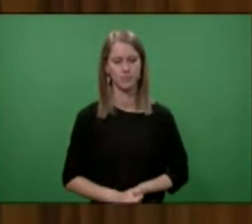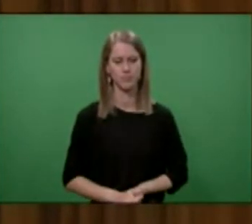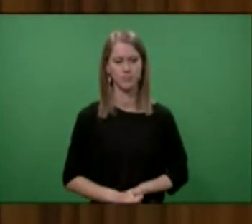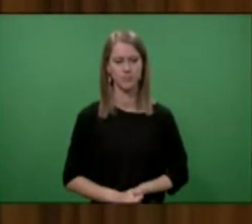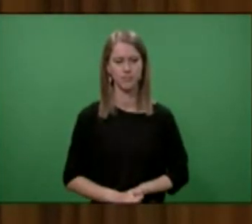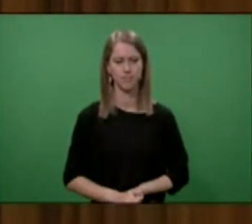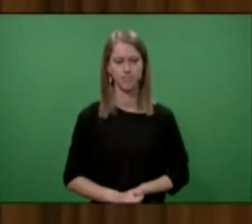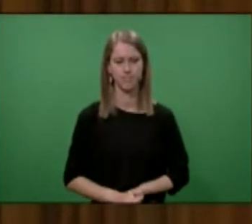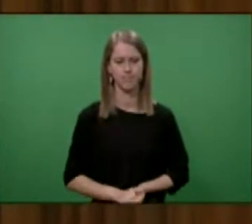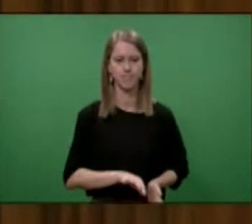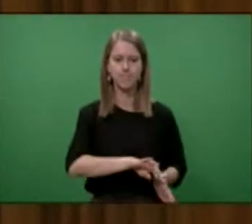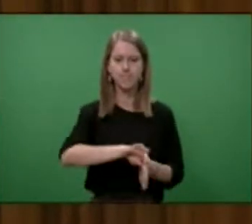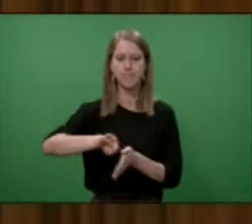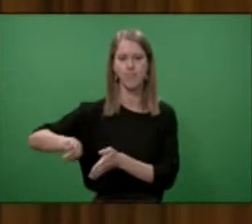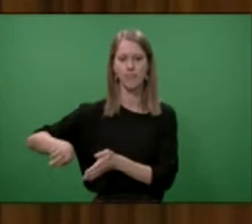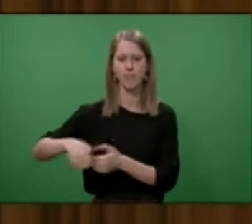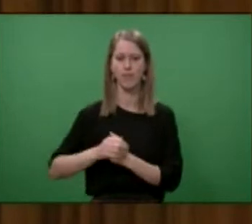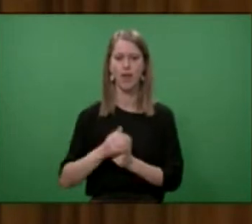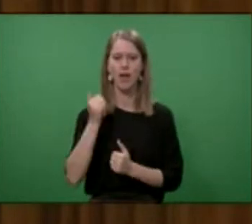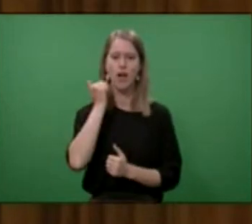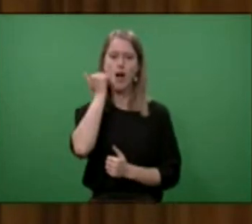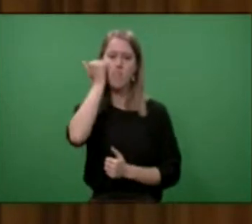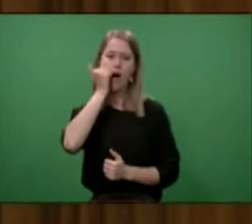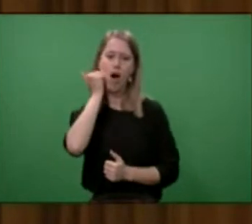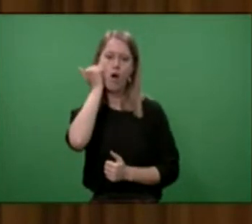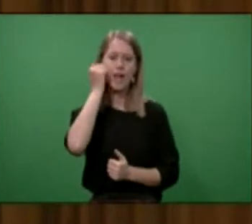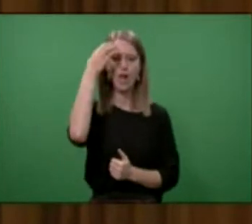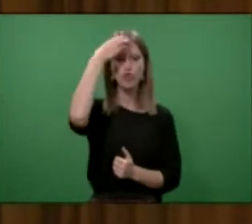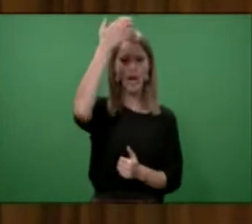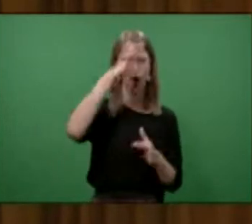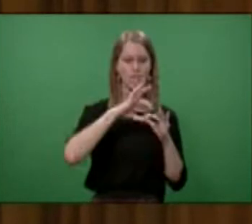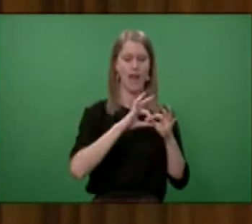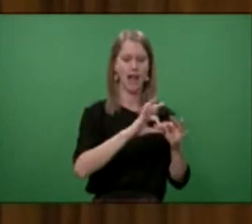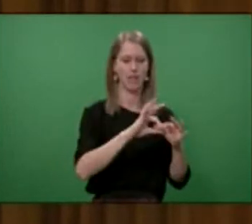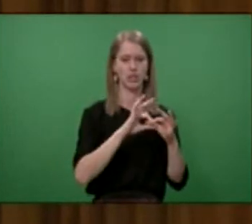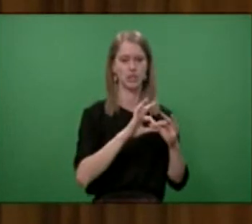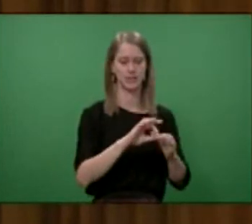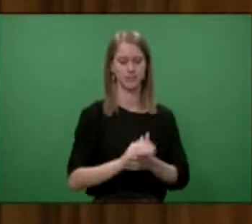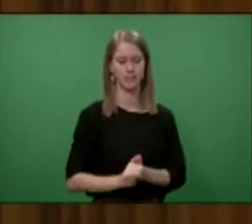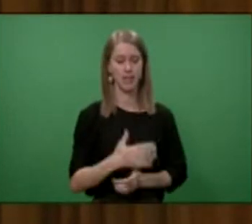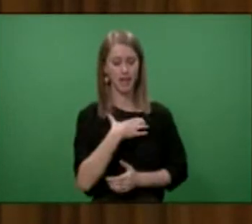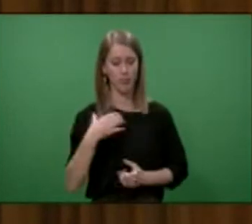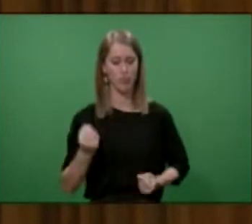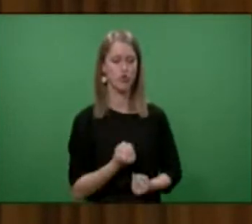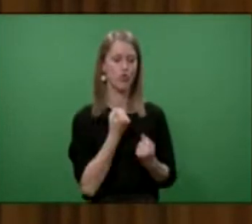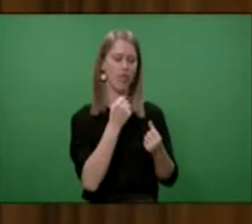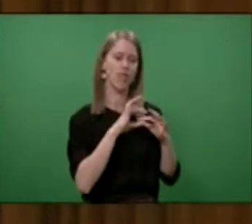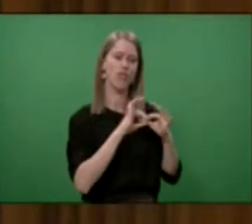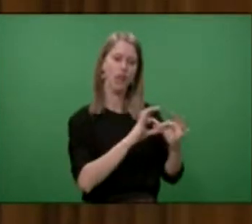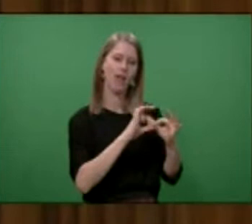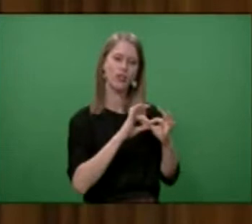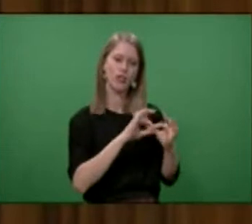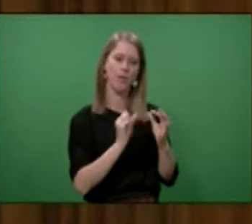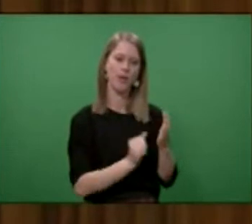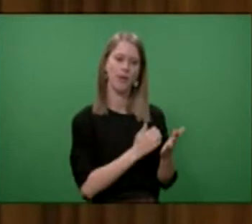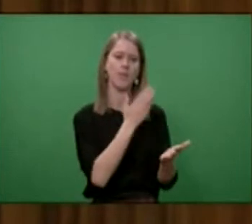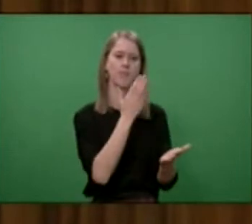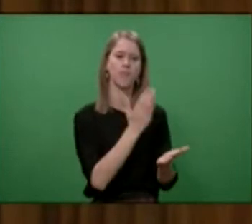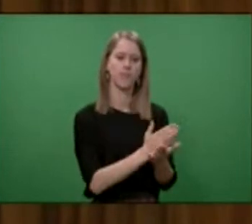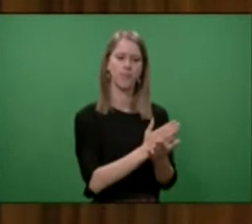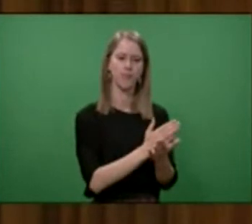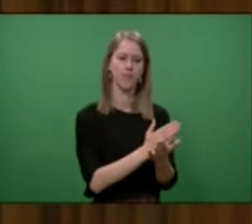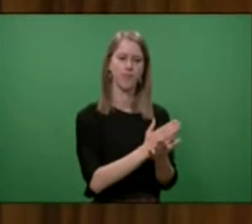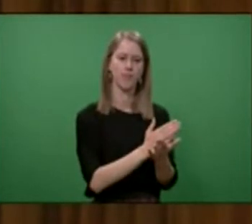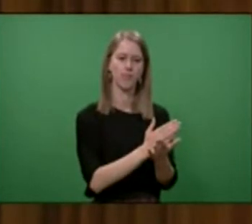Māori Crown relations. The government will strengthen the Māori Crown relationship to ensure that the Crown